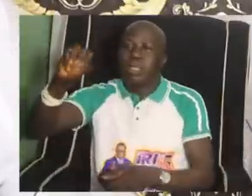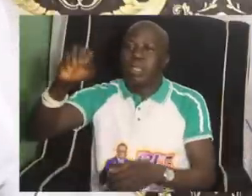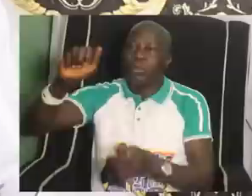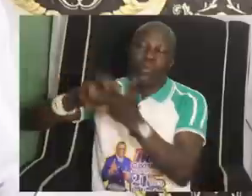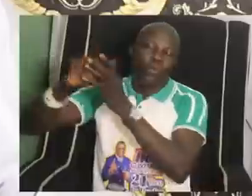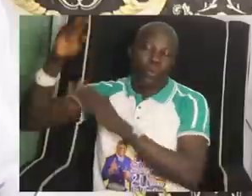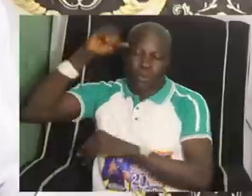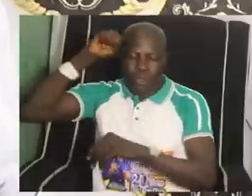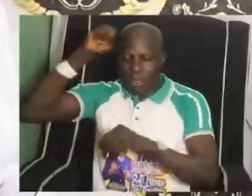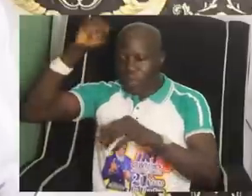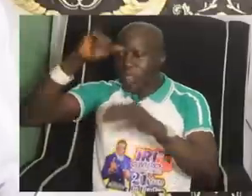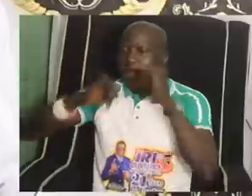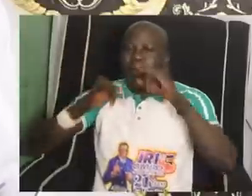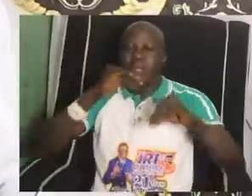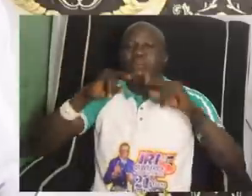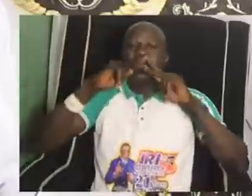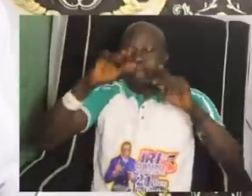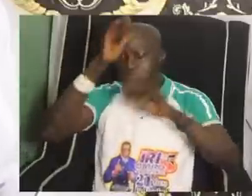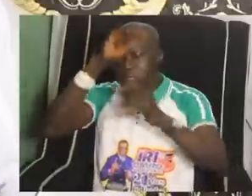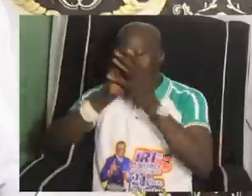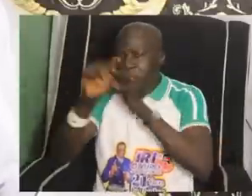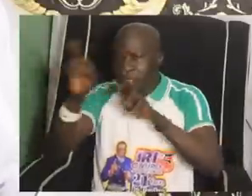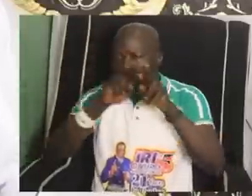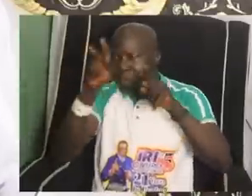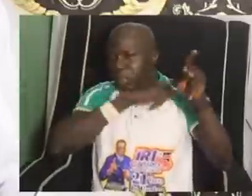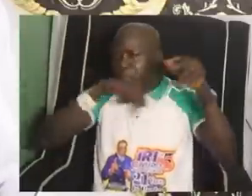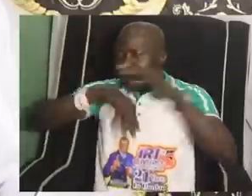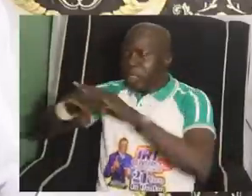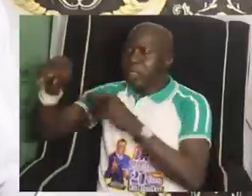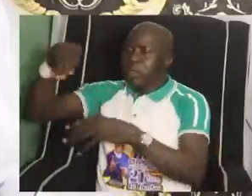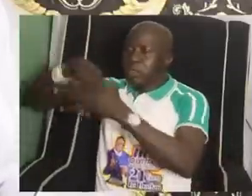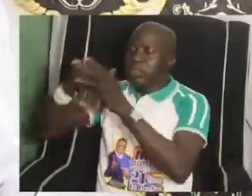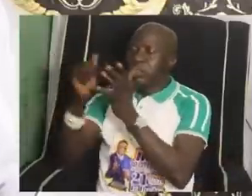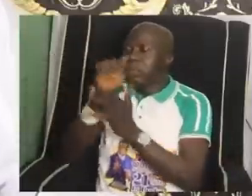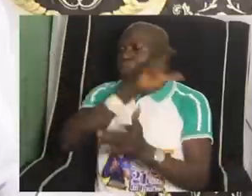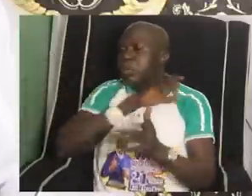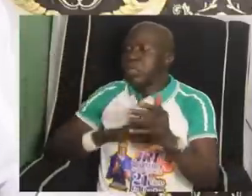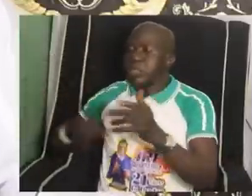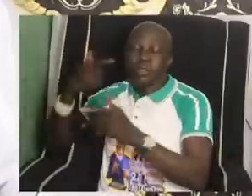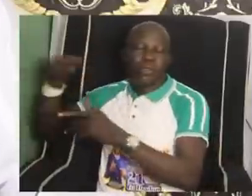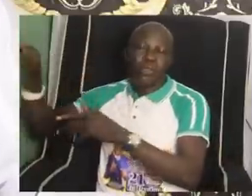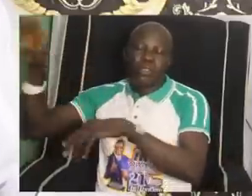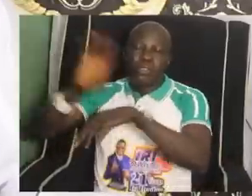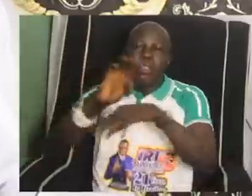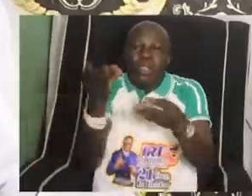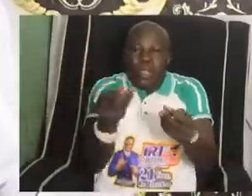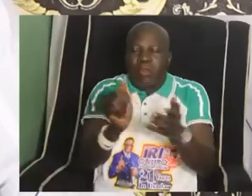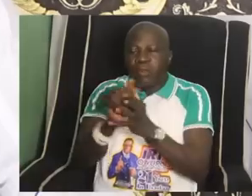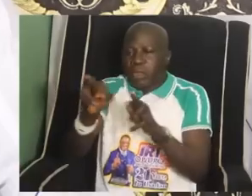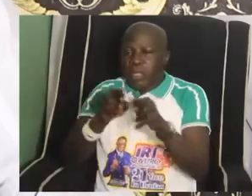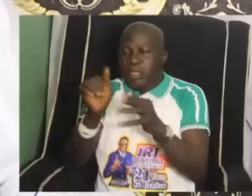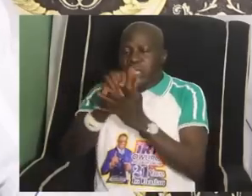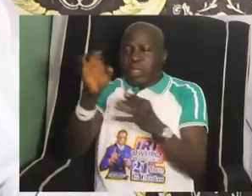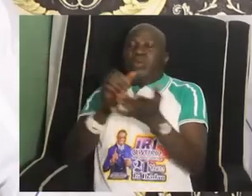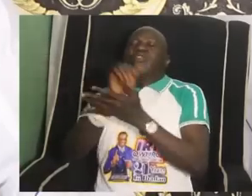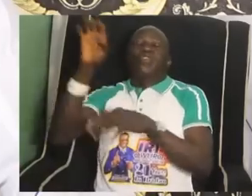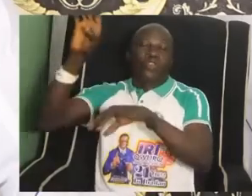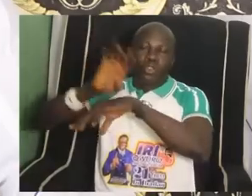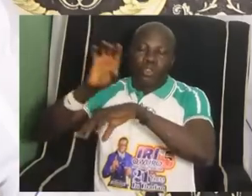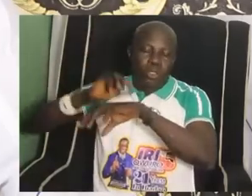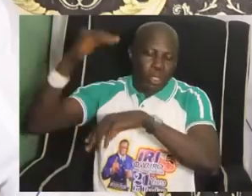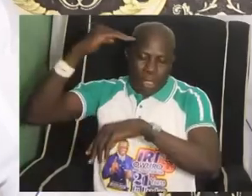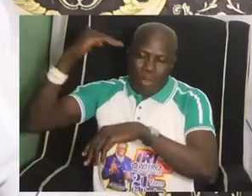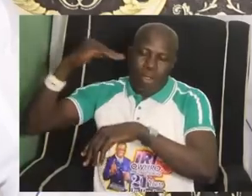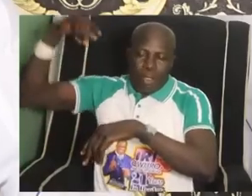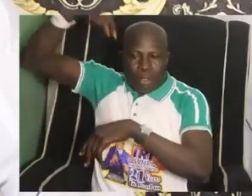SMO Mustafa JP BabaSebioba Lati Josi of Kagoden Church. Land of reality. Tolu yo wa ni